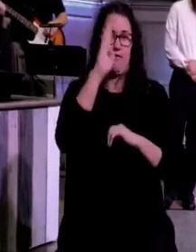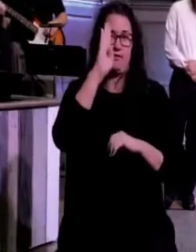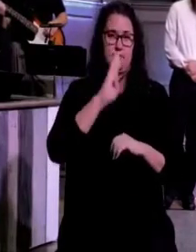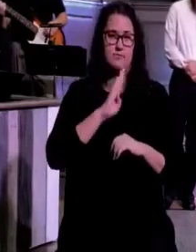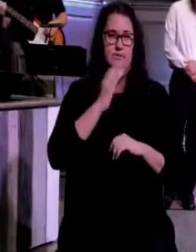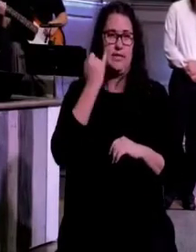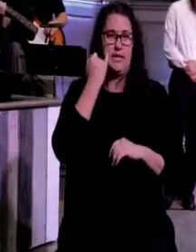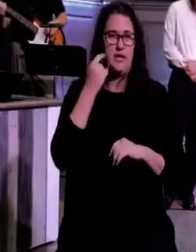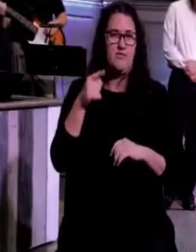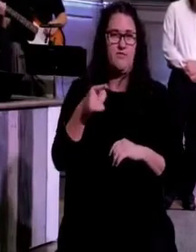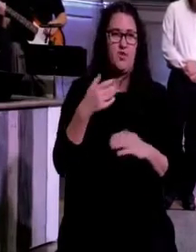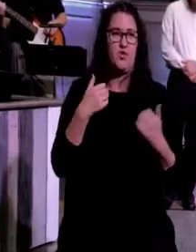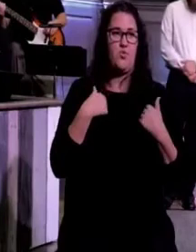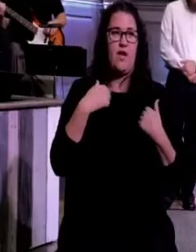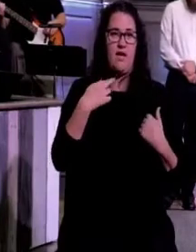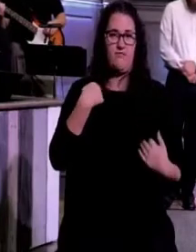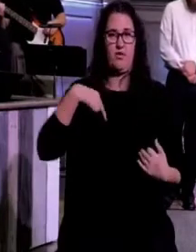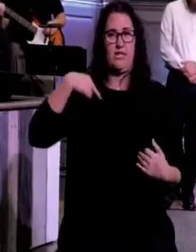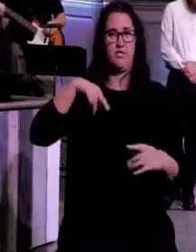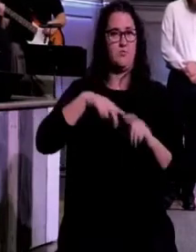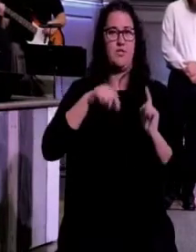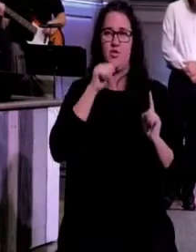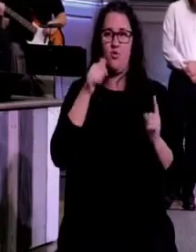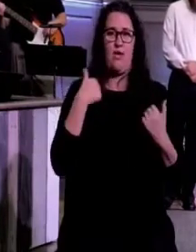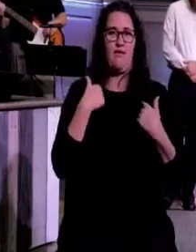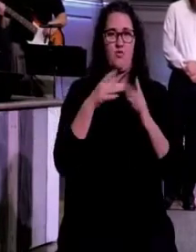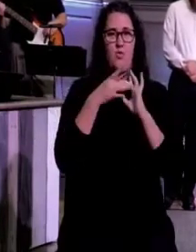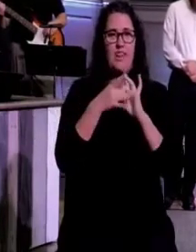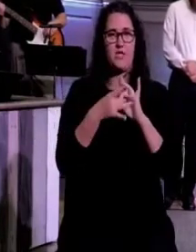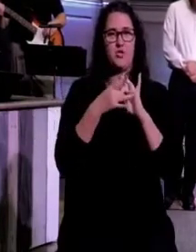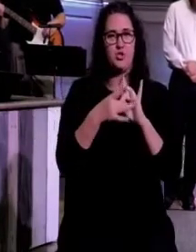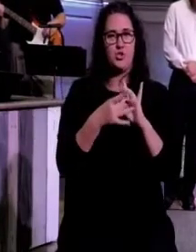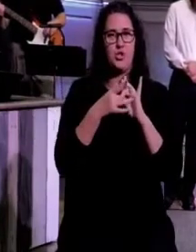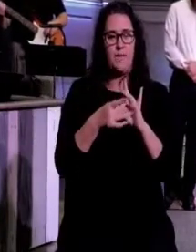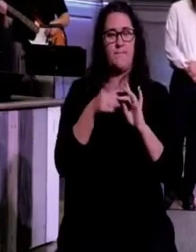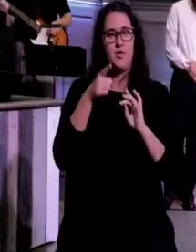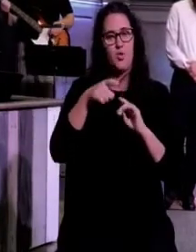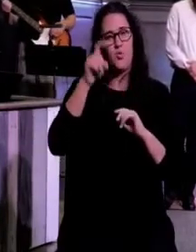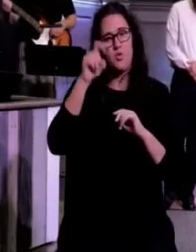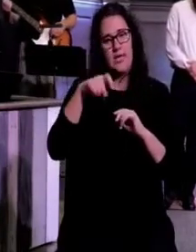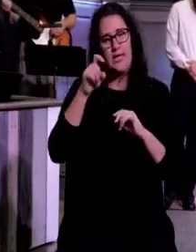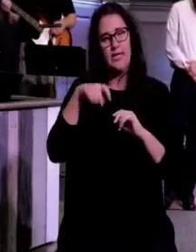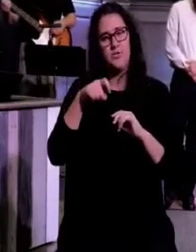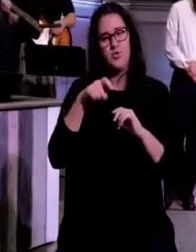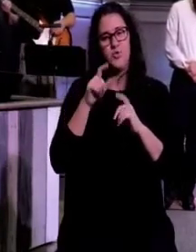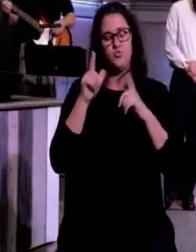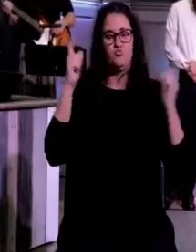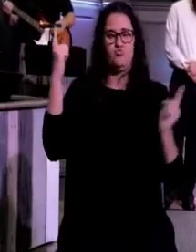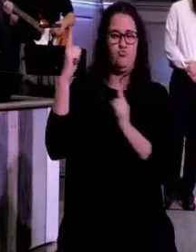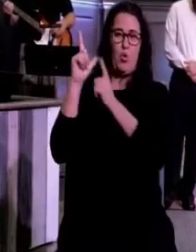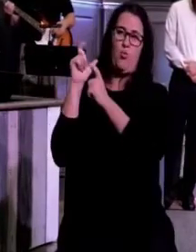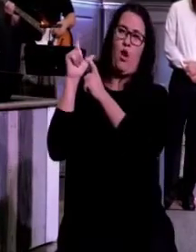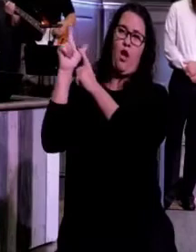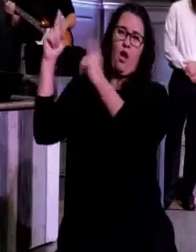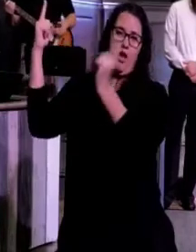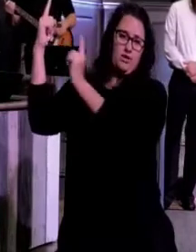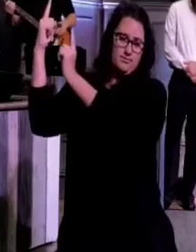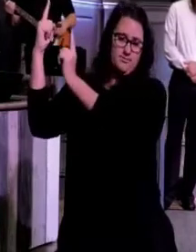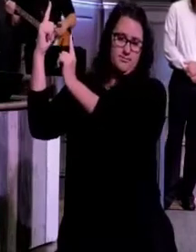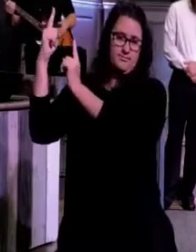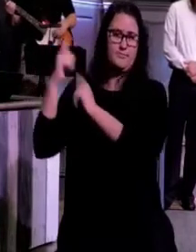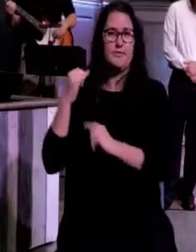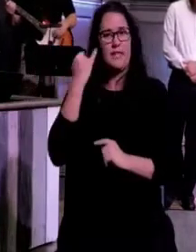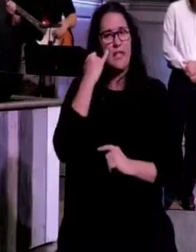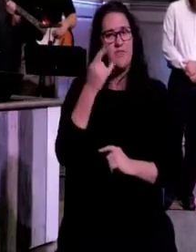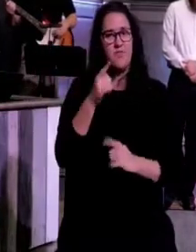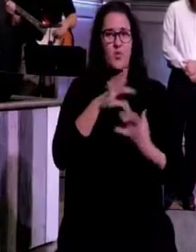If you have religion but you don't have a relationship, you need to run to Him. If your